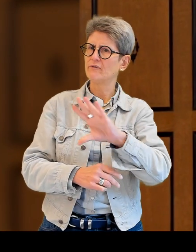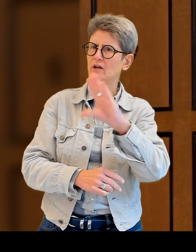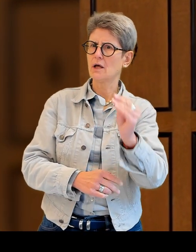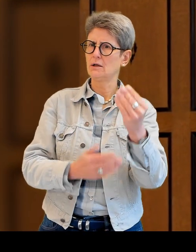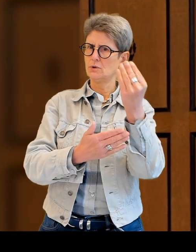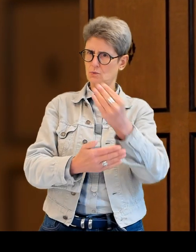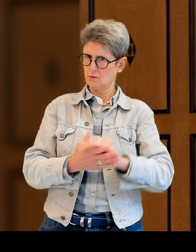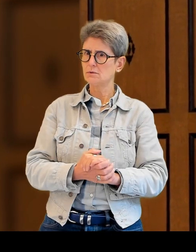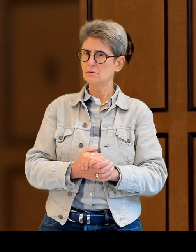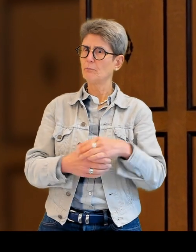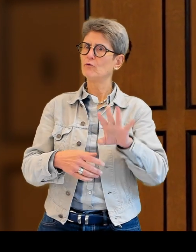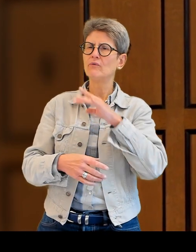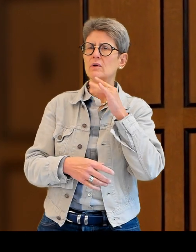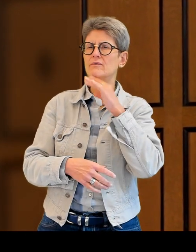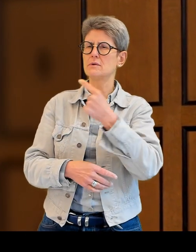arts.